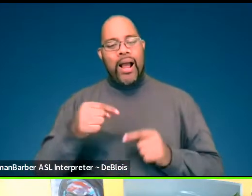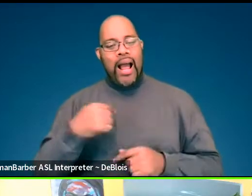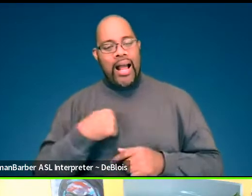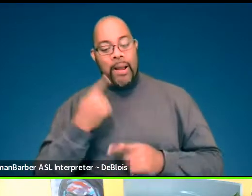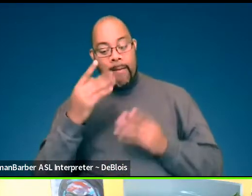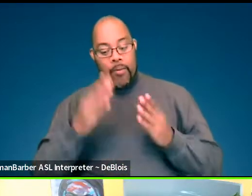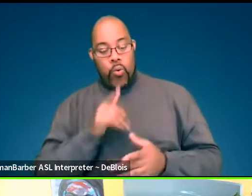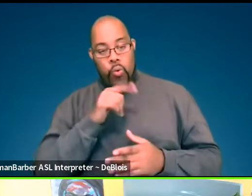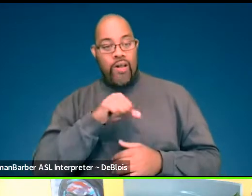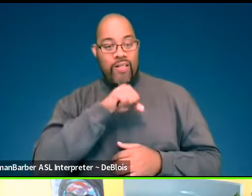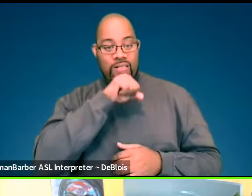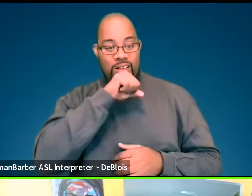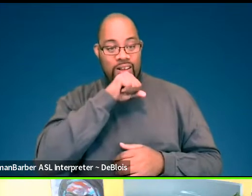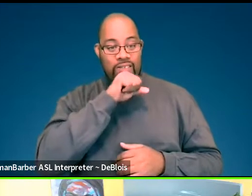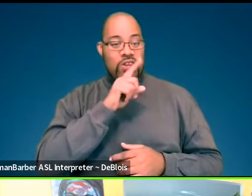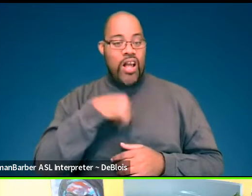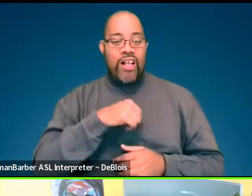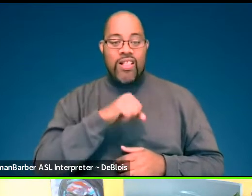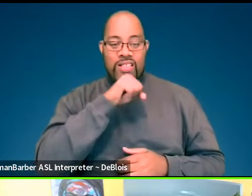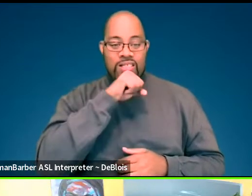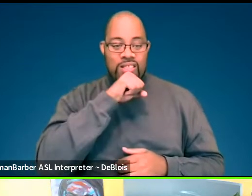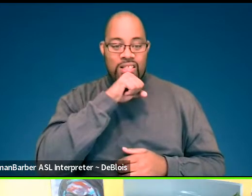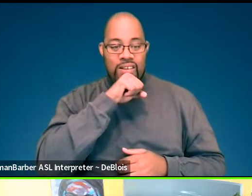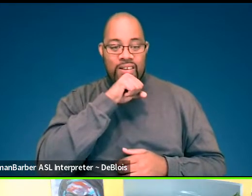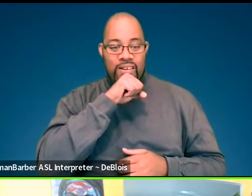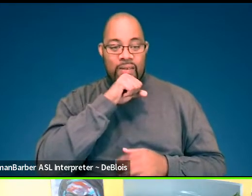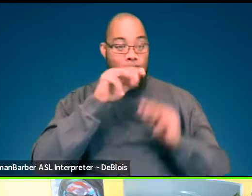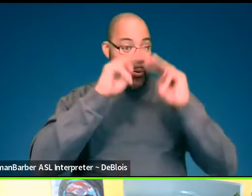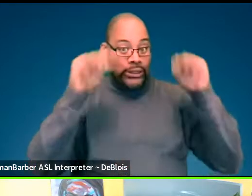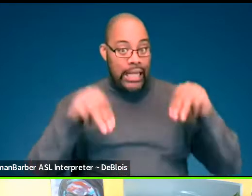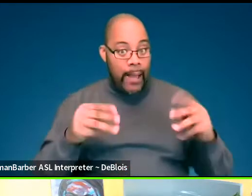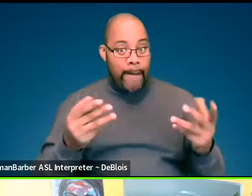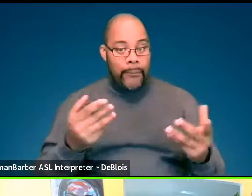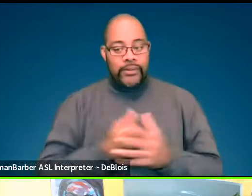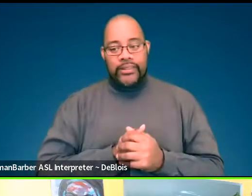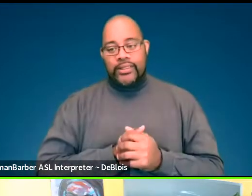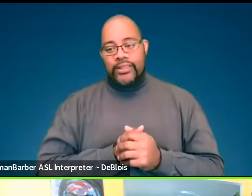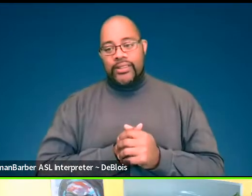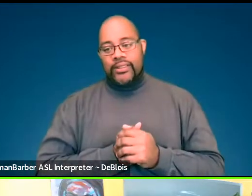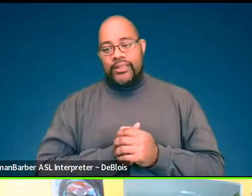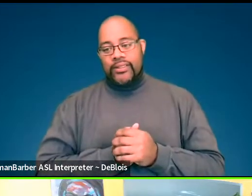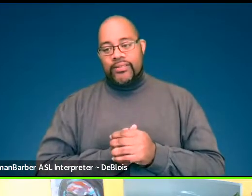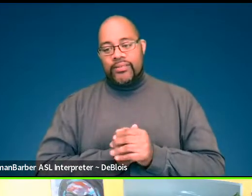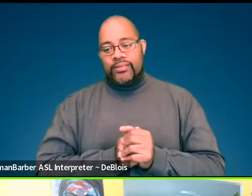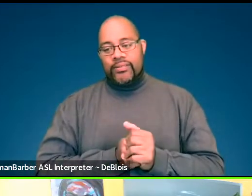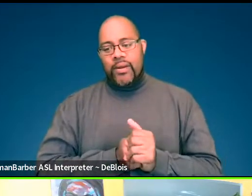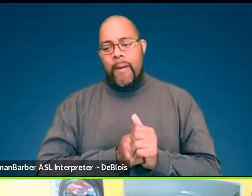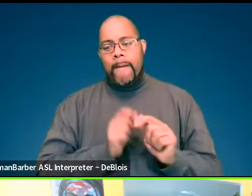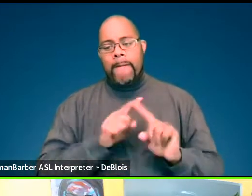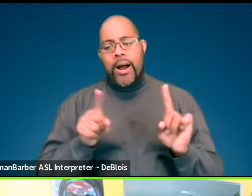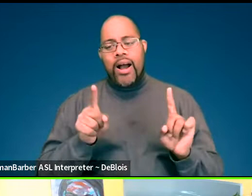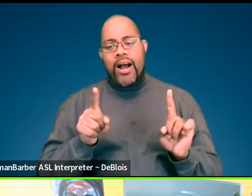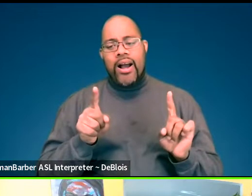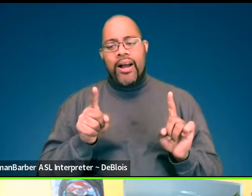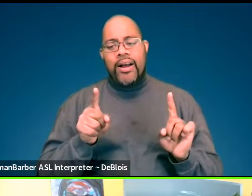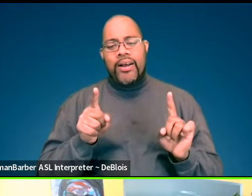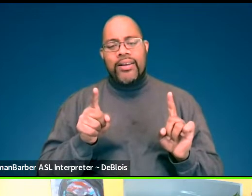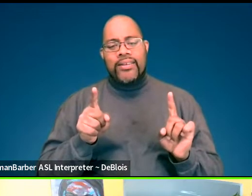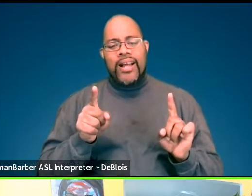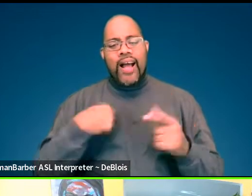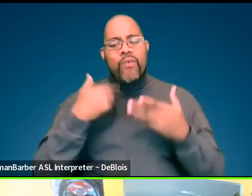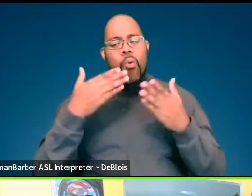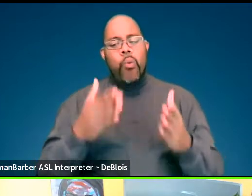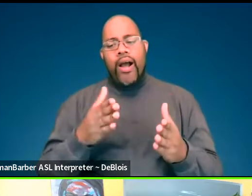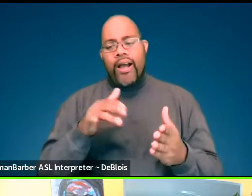who like loves, like I really do, I love museums, right? But I think that there's a